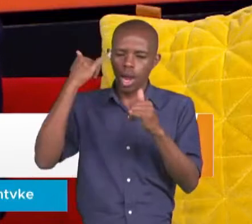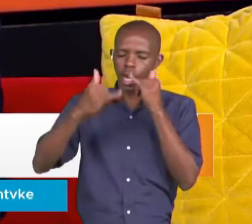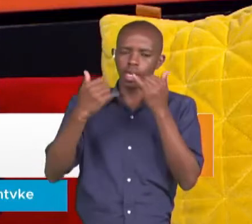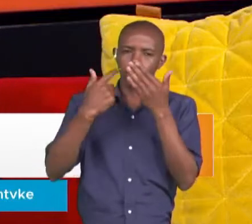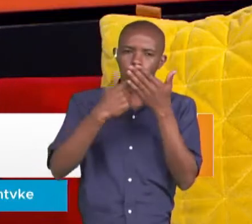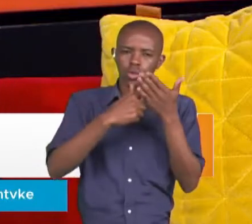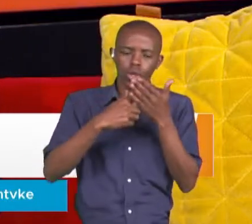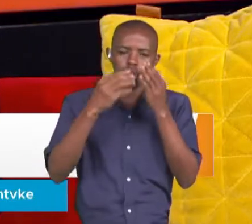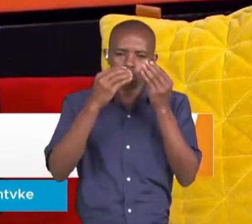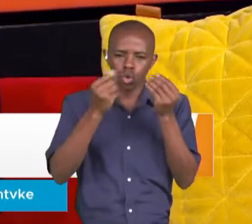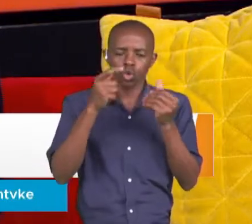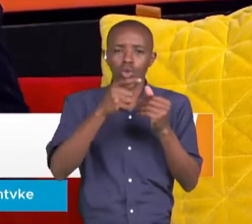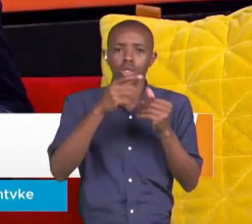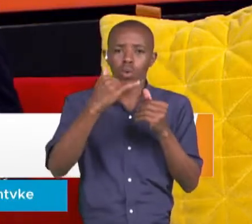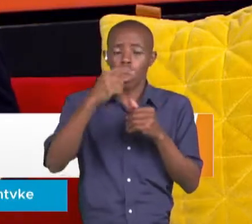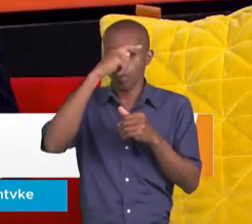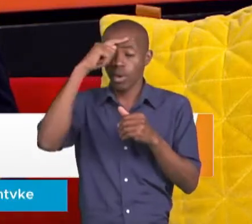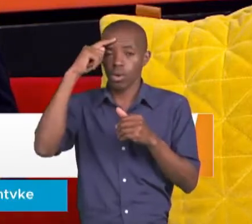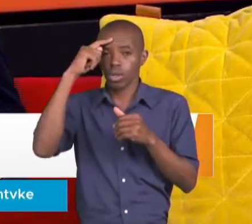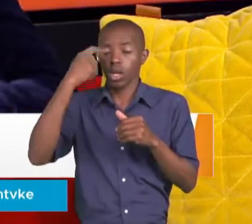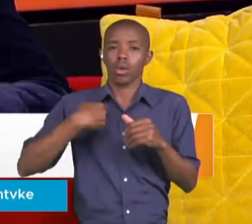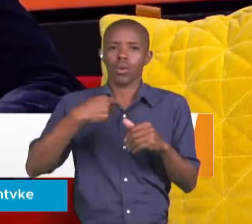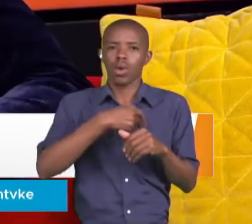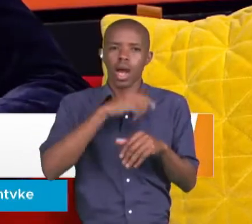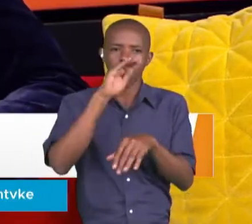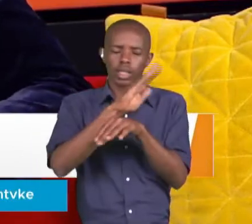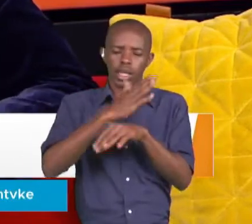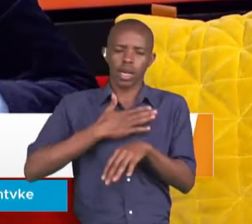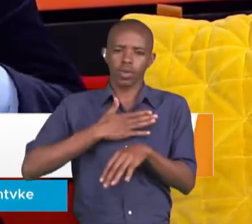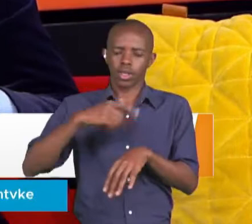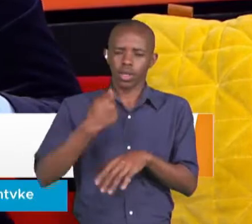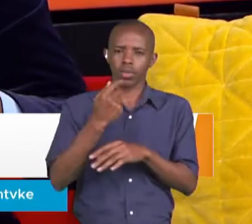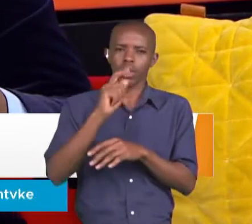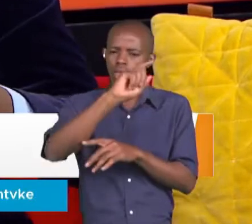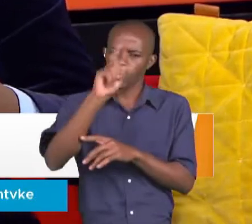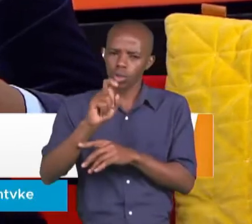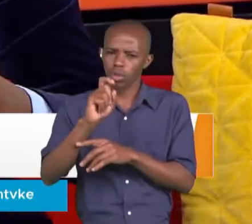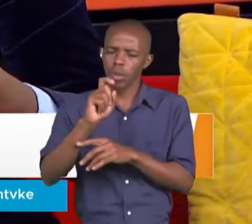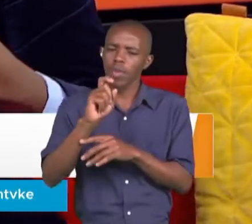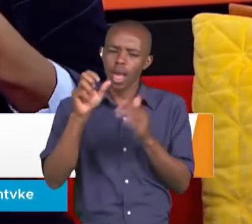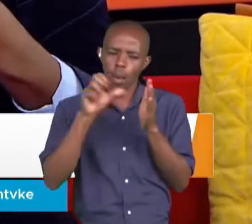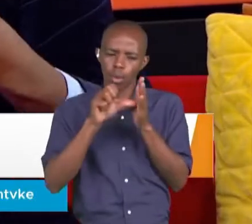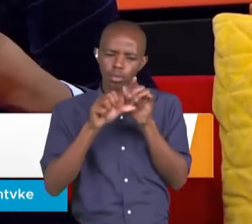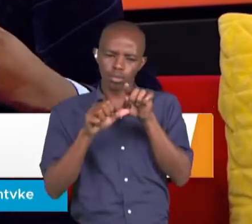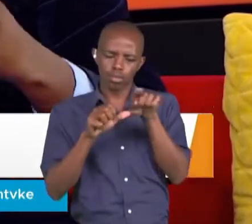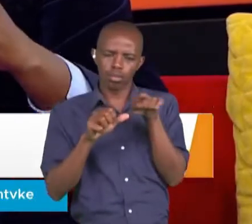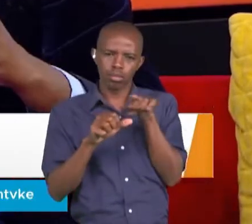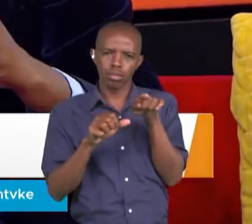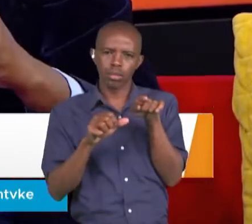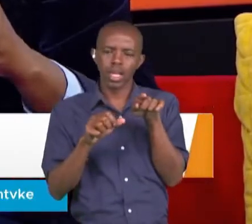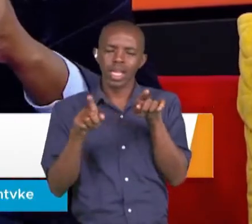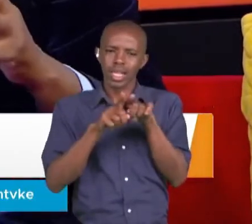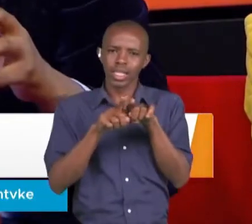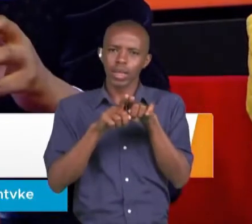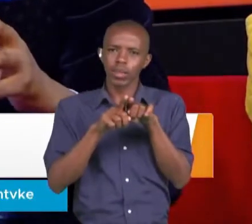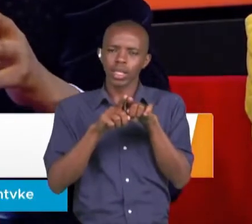Now, solutions to this, because now as much as we're asking ourselves a question, there must be a gap somewhere. There's also the angle